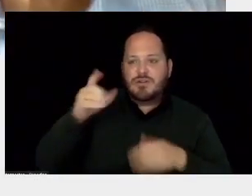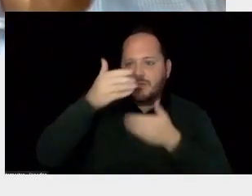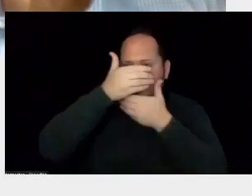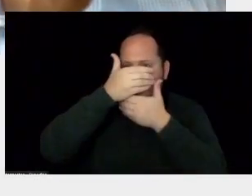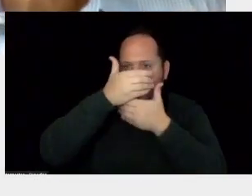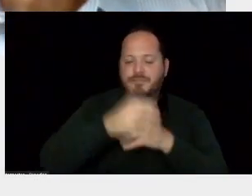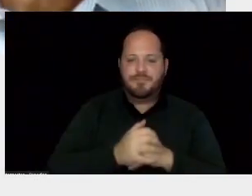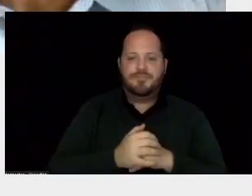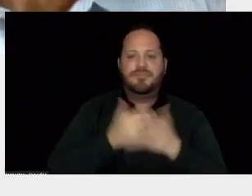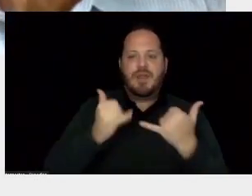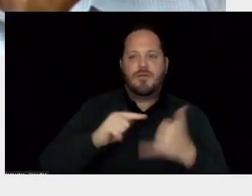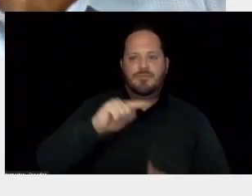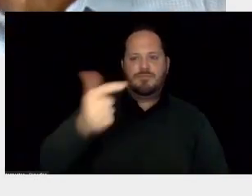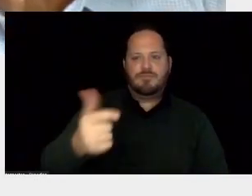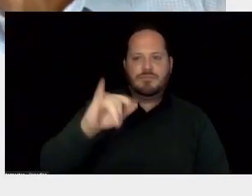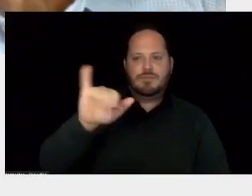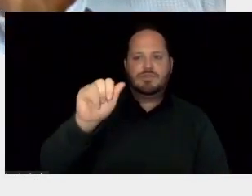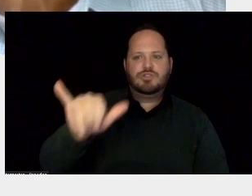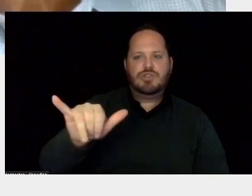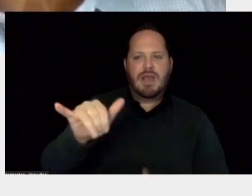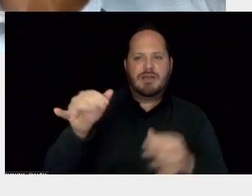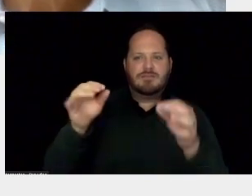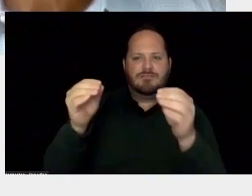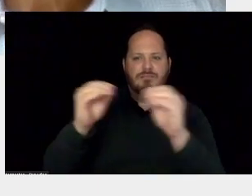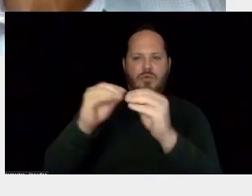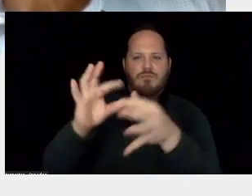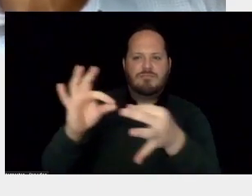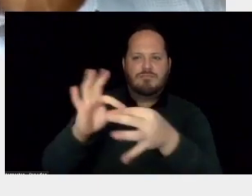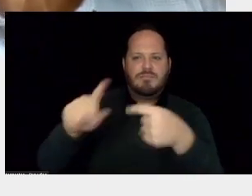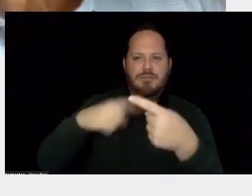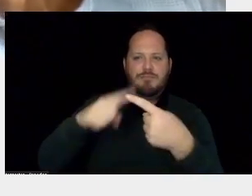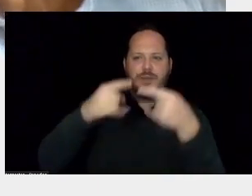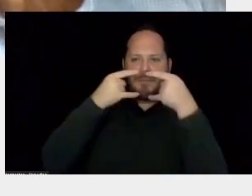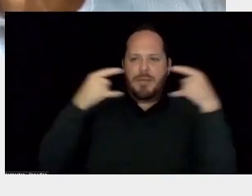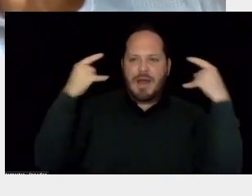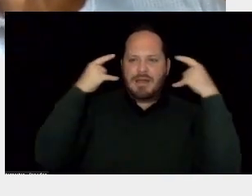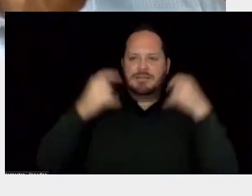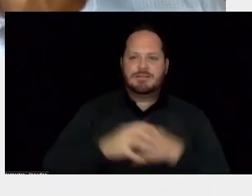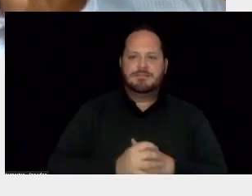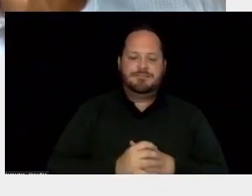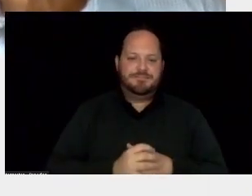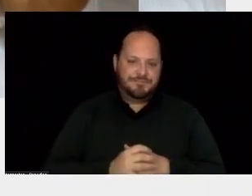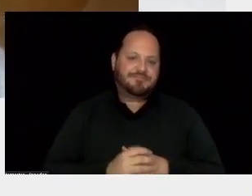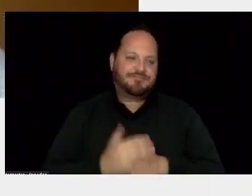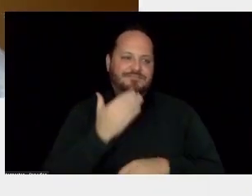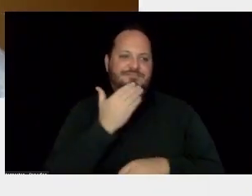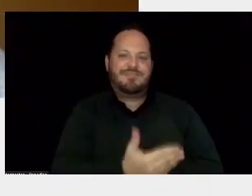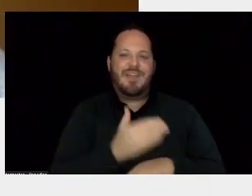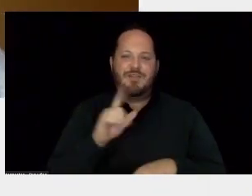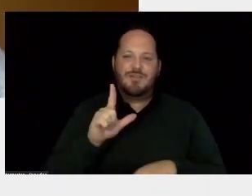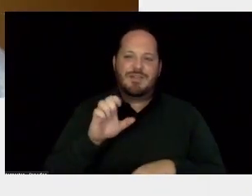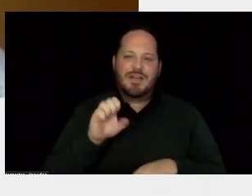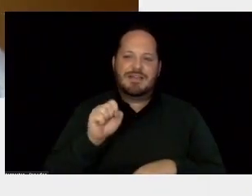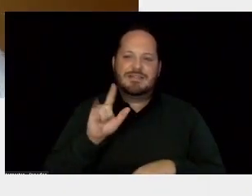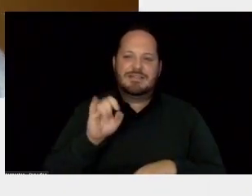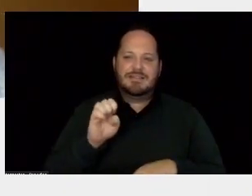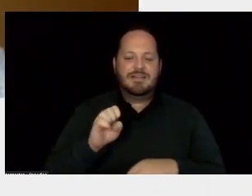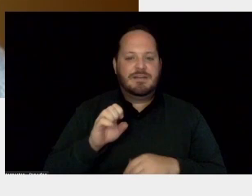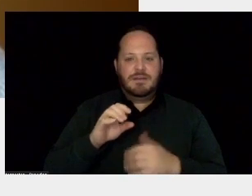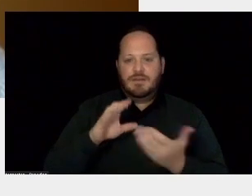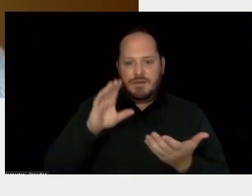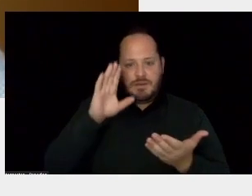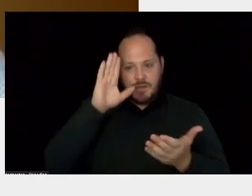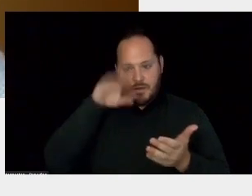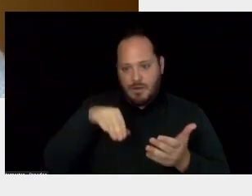bit. Thank you, Leslie. I think everybody probably knows that this is a little bit of a moving target. Unless you never,